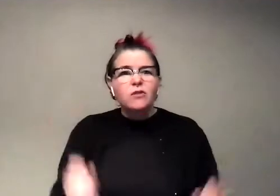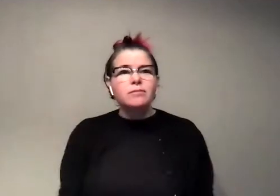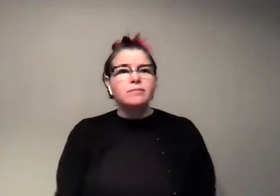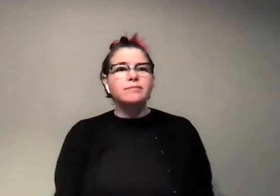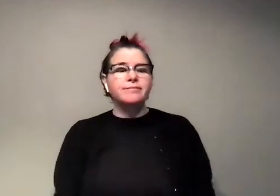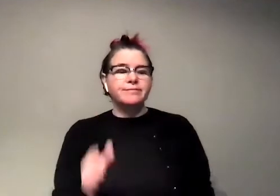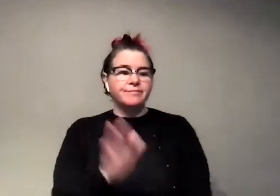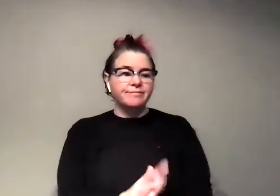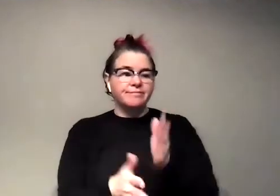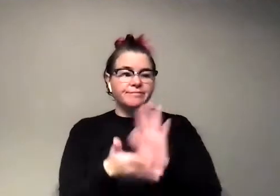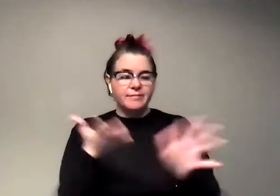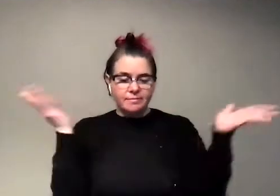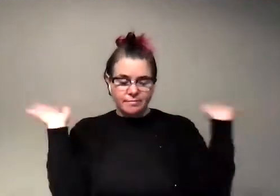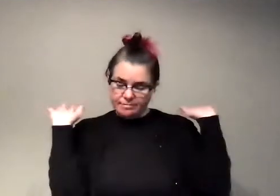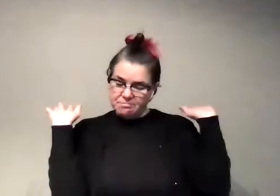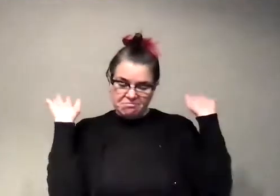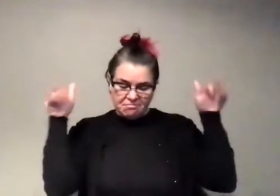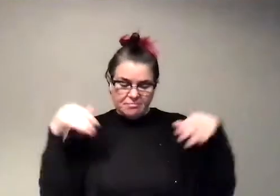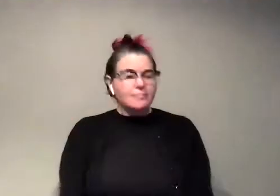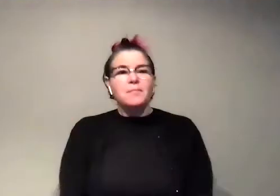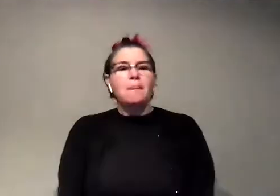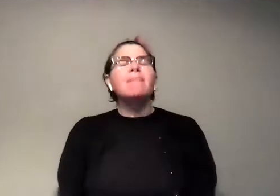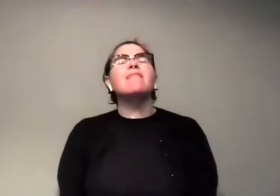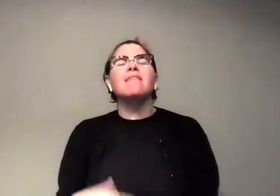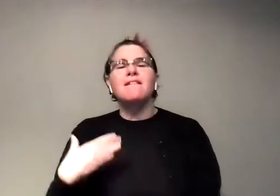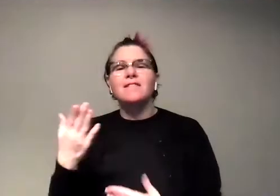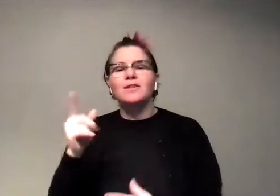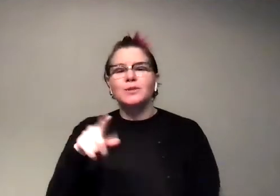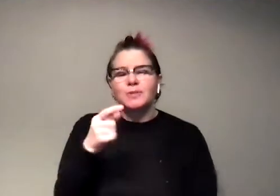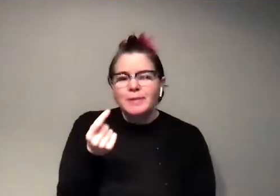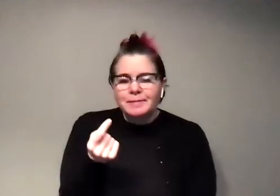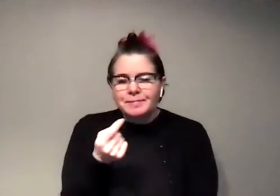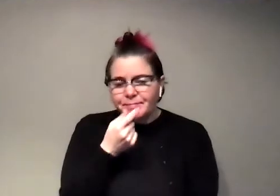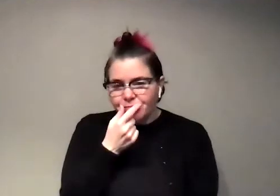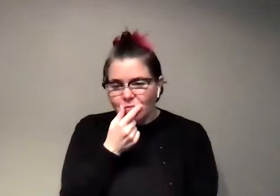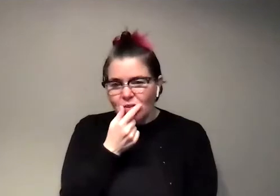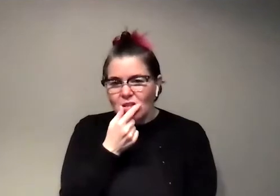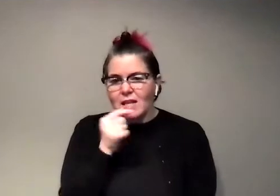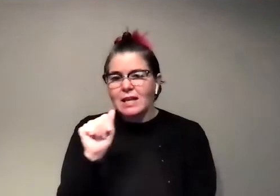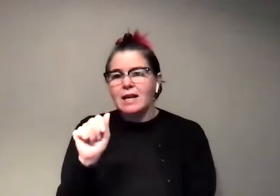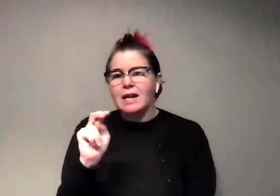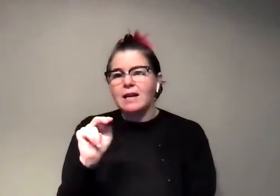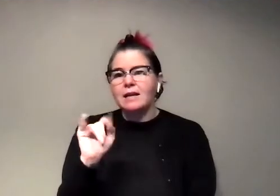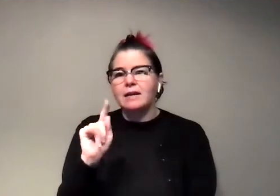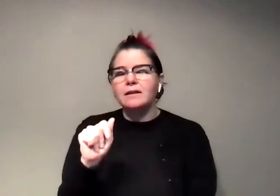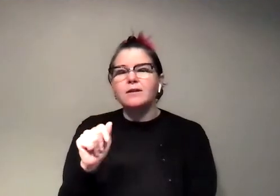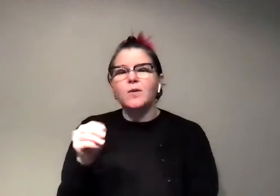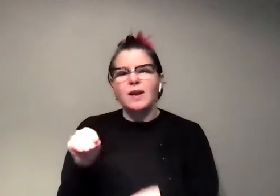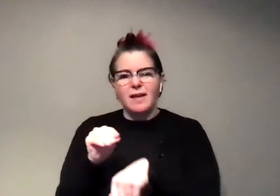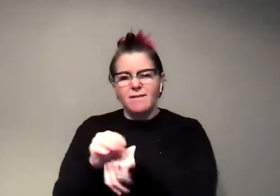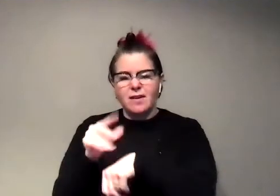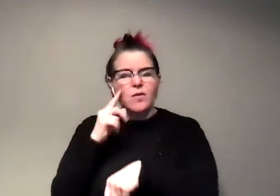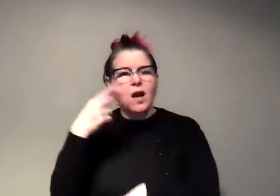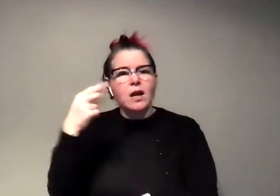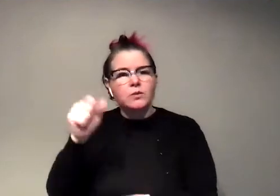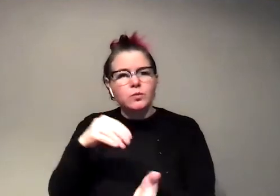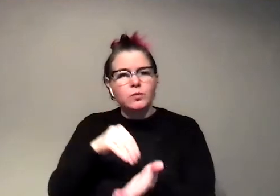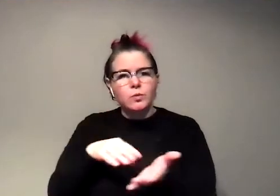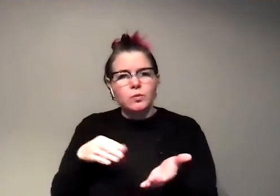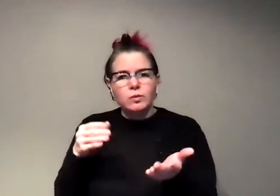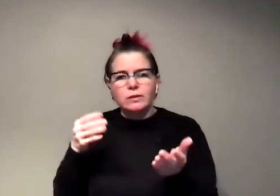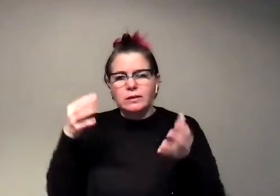doomed. Okay, the next question is from Anita. What's your advice for high school students when deciding which